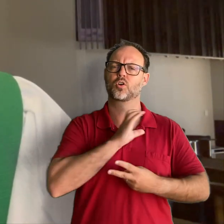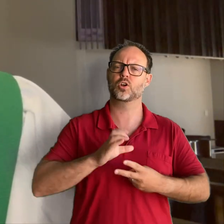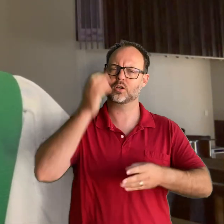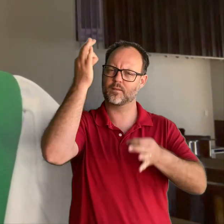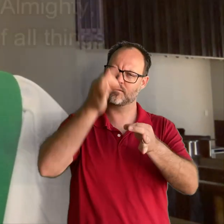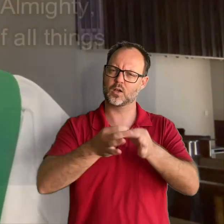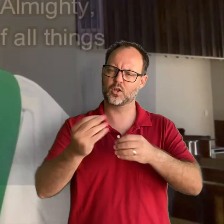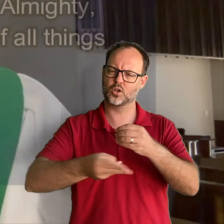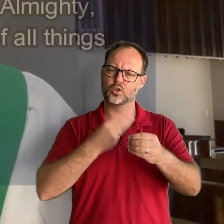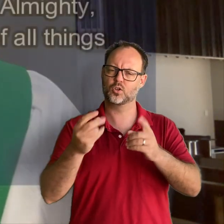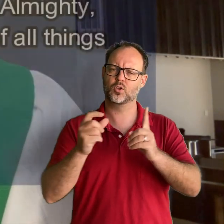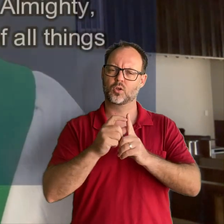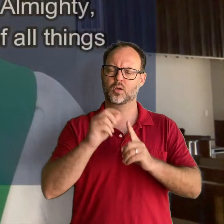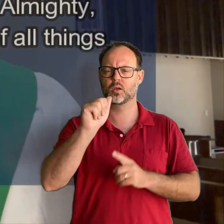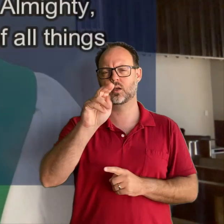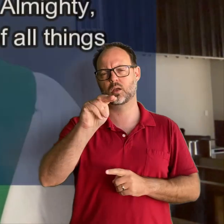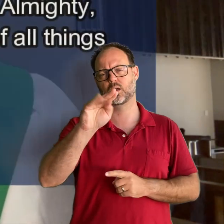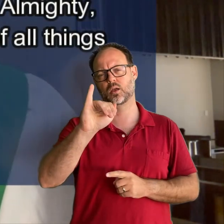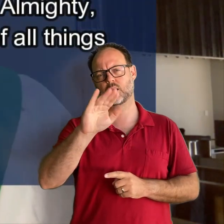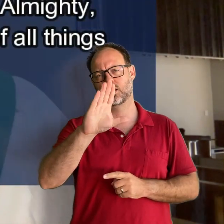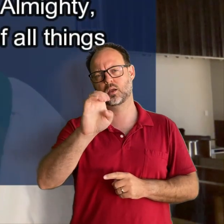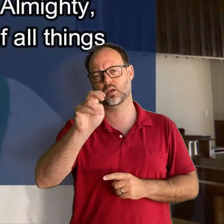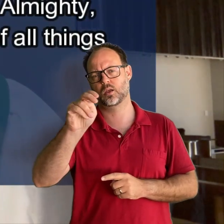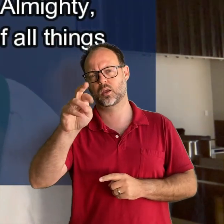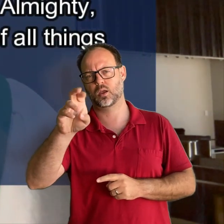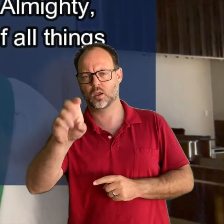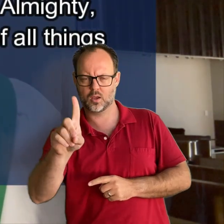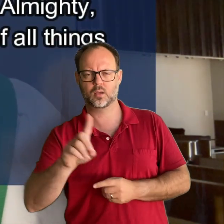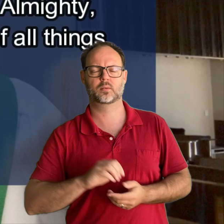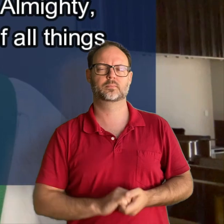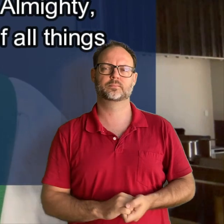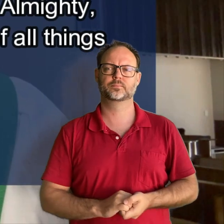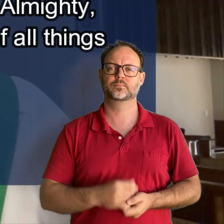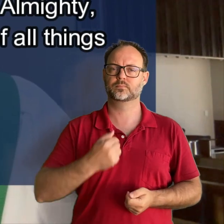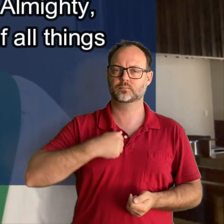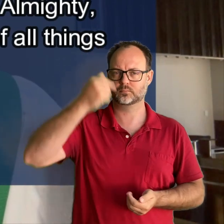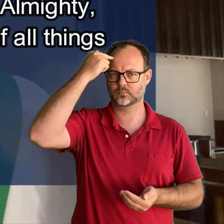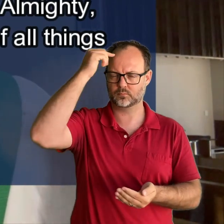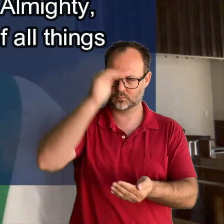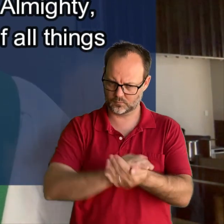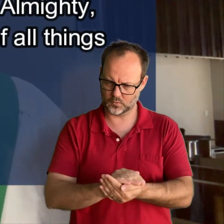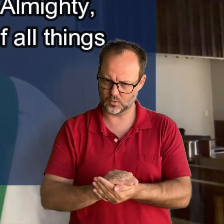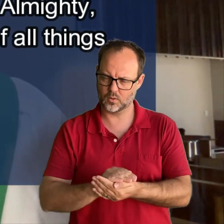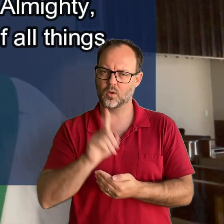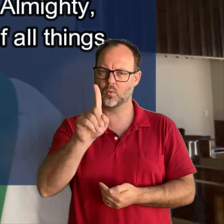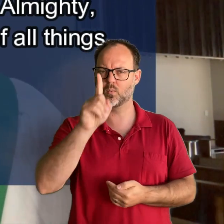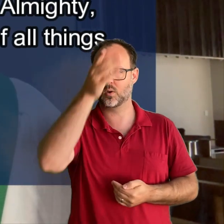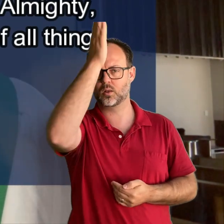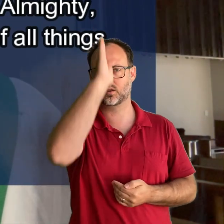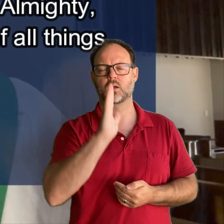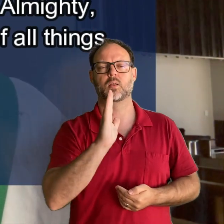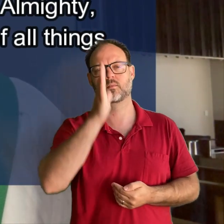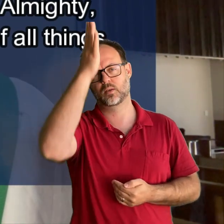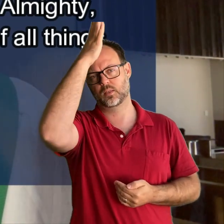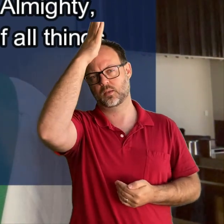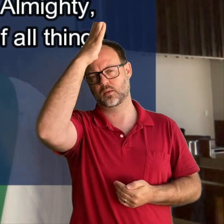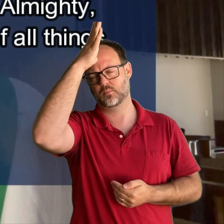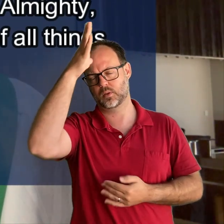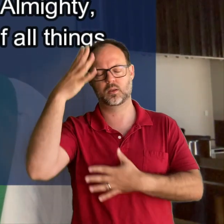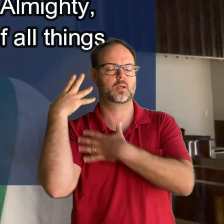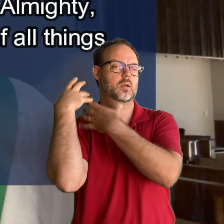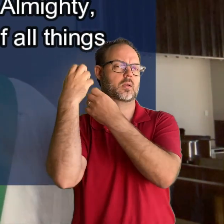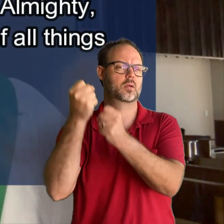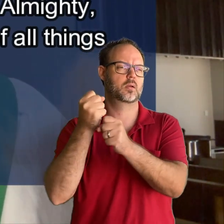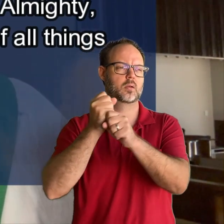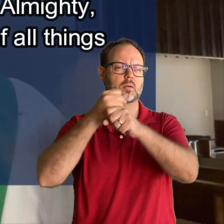faith using the words of the Nicene Creed. I believe in one God, the